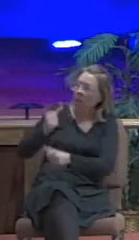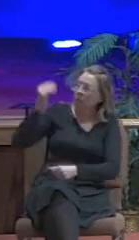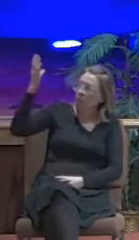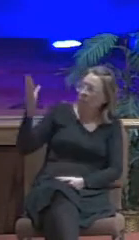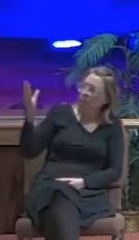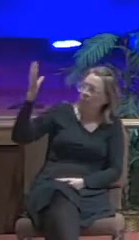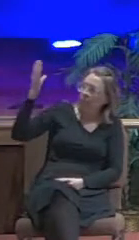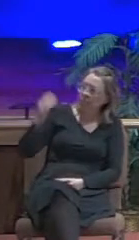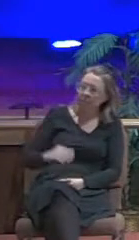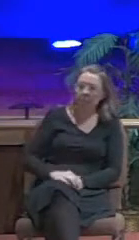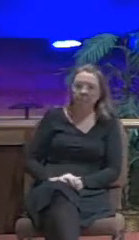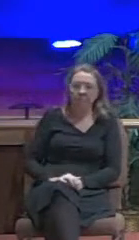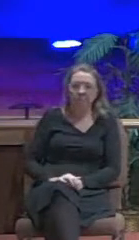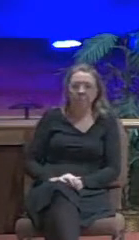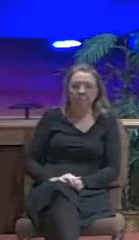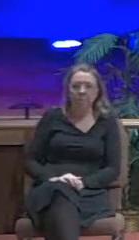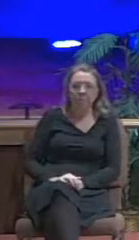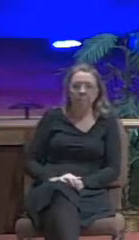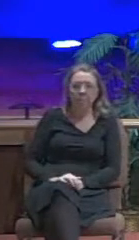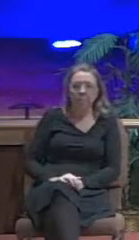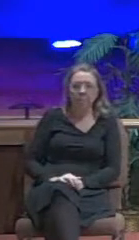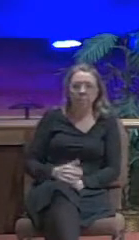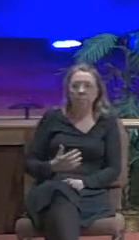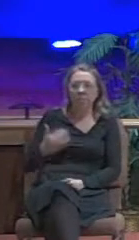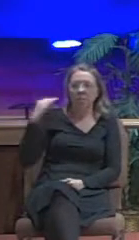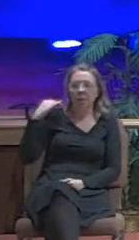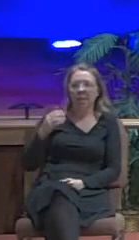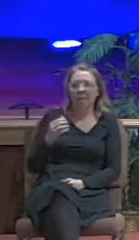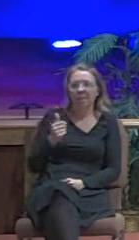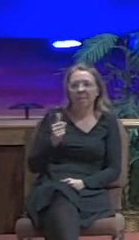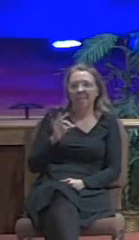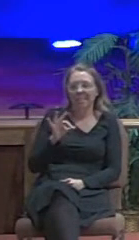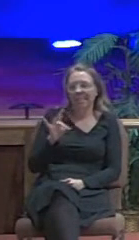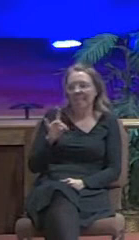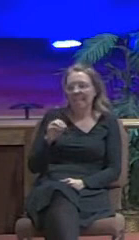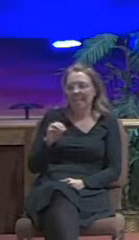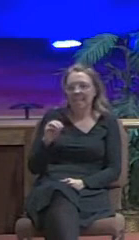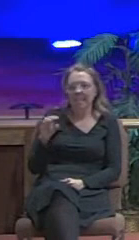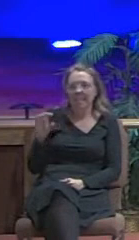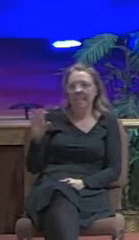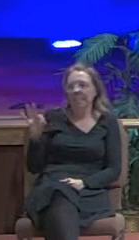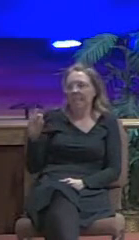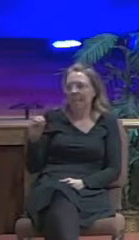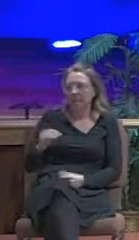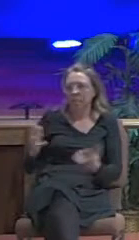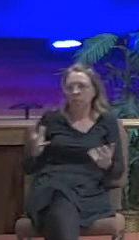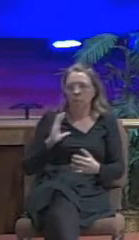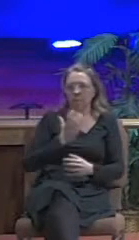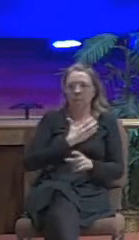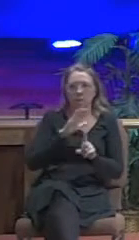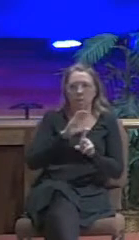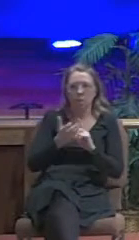Back in the 80s and 90s, what was our cultural thing? WWJD.